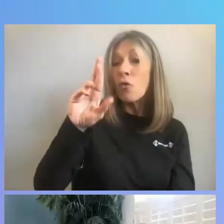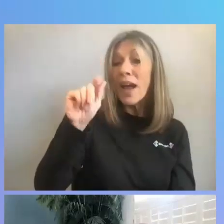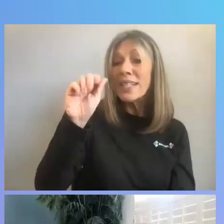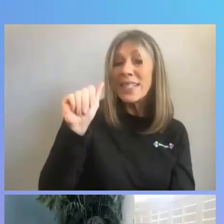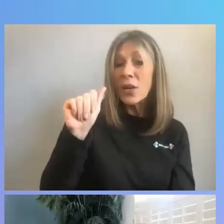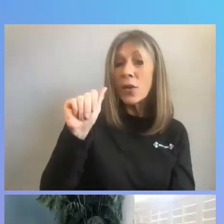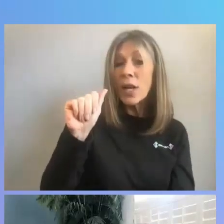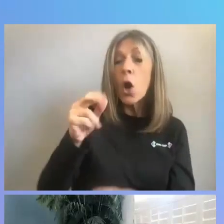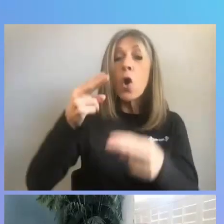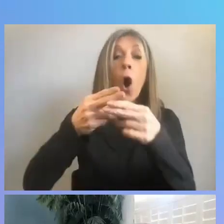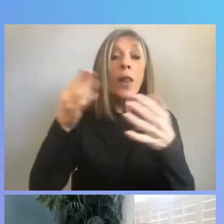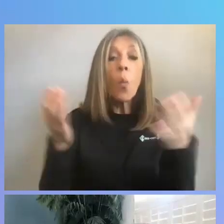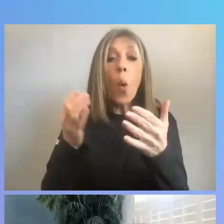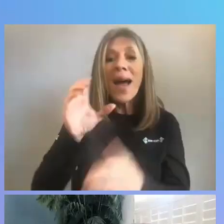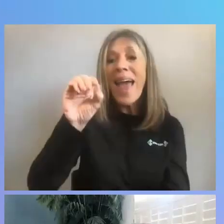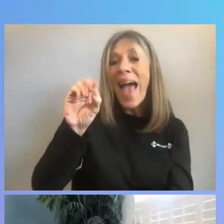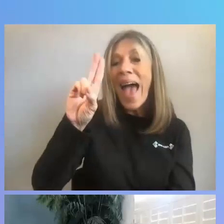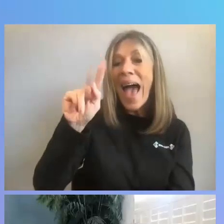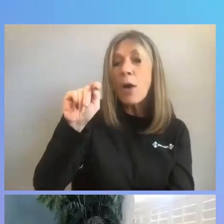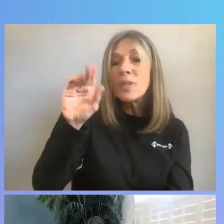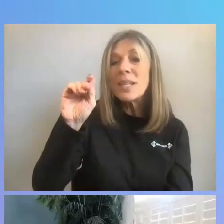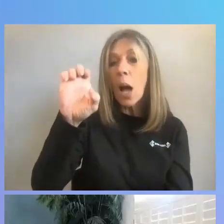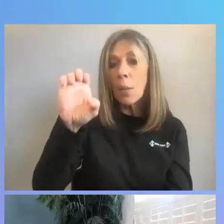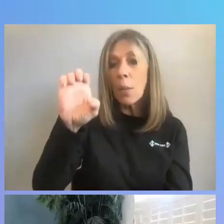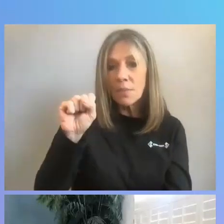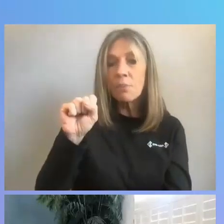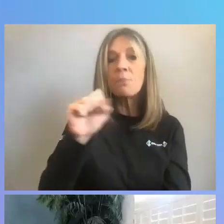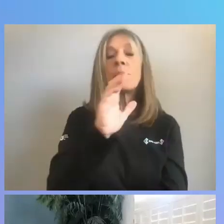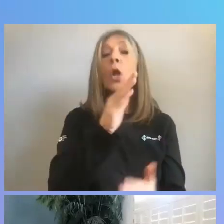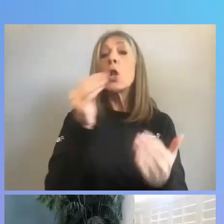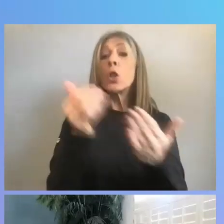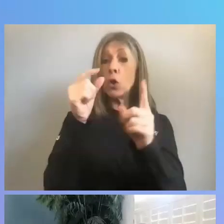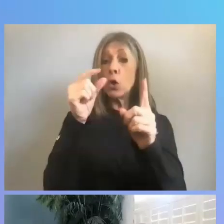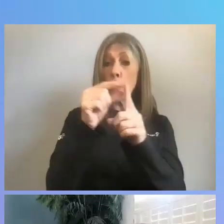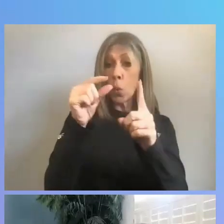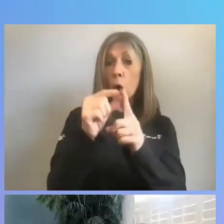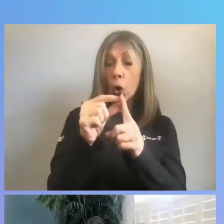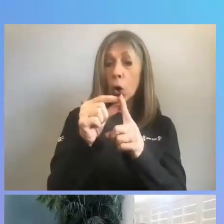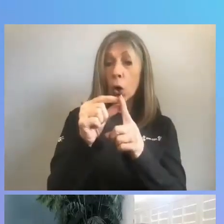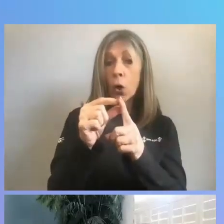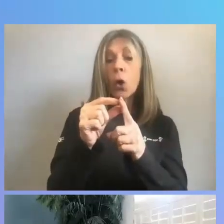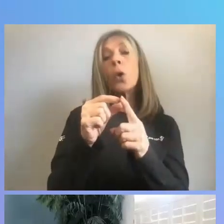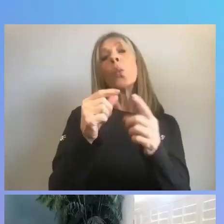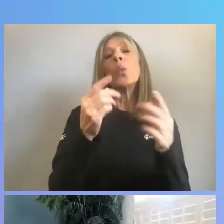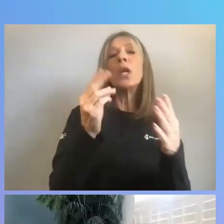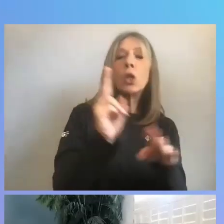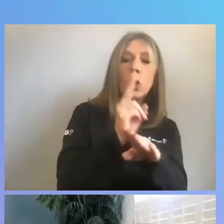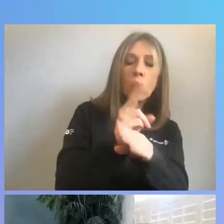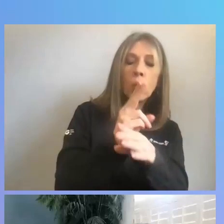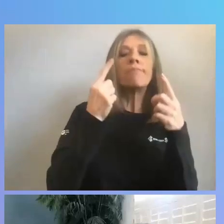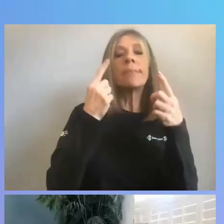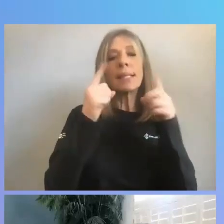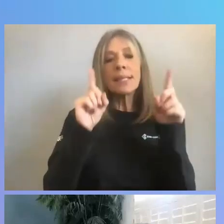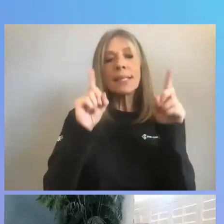outcomes. So the new word for success criteria, or what we've been used to using success criteria for, will be outcomes